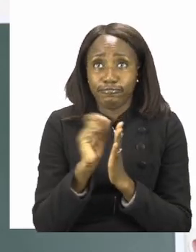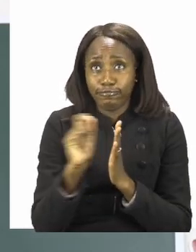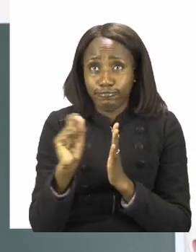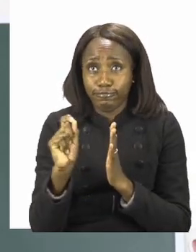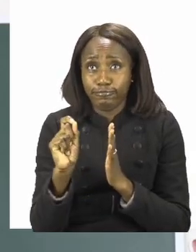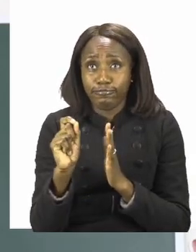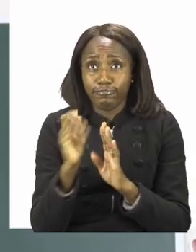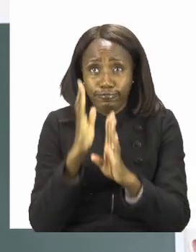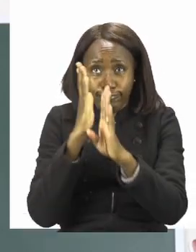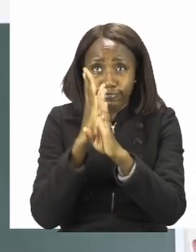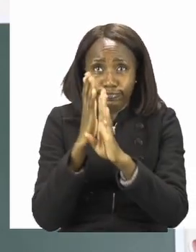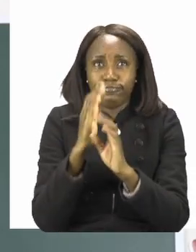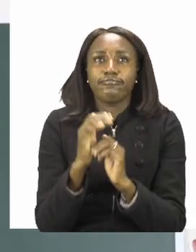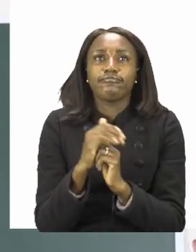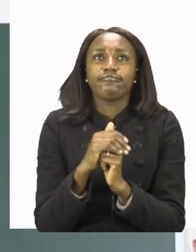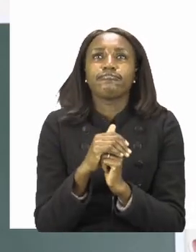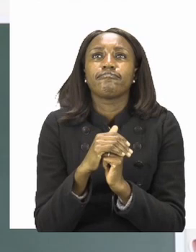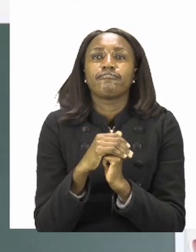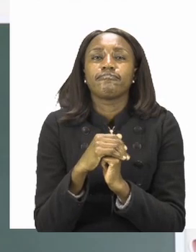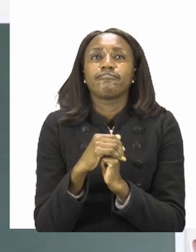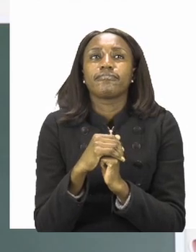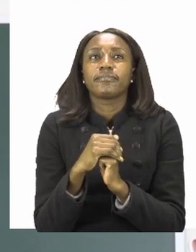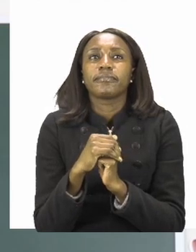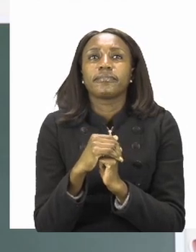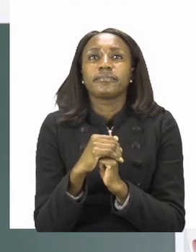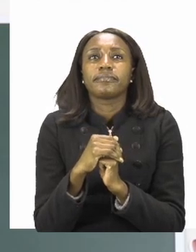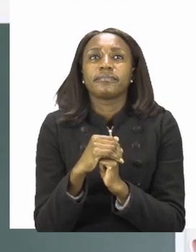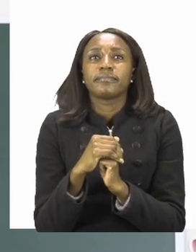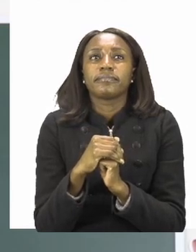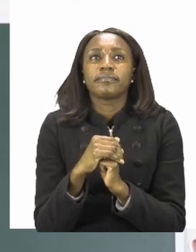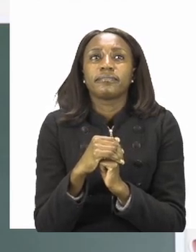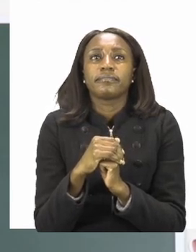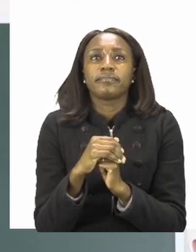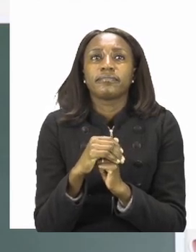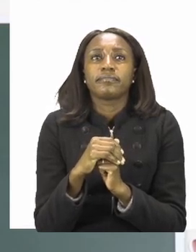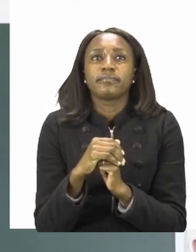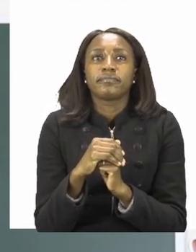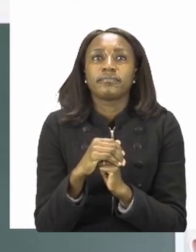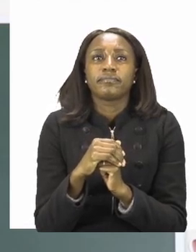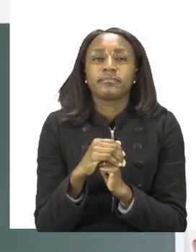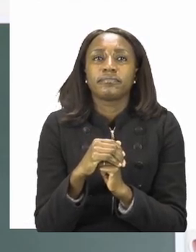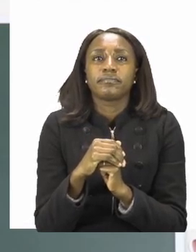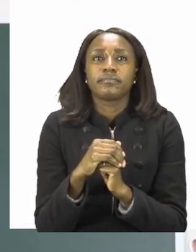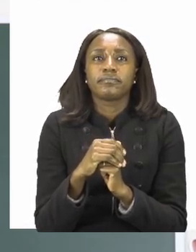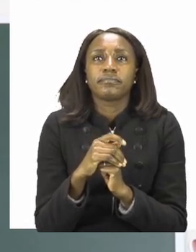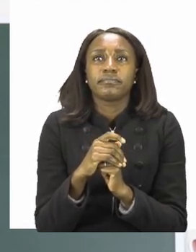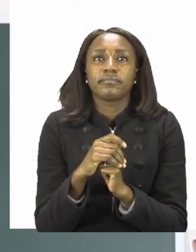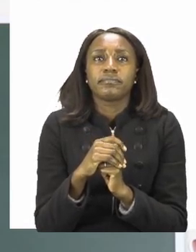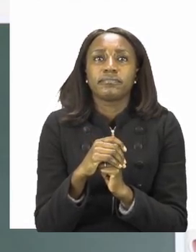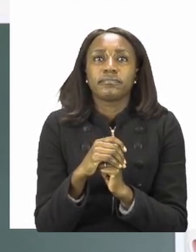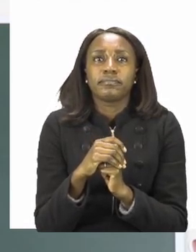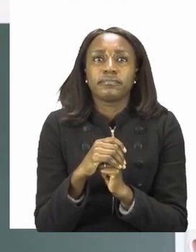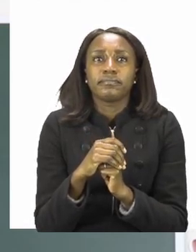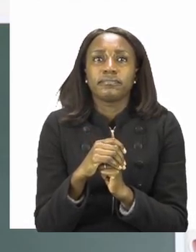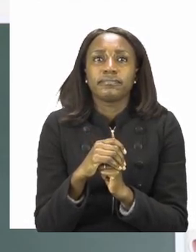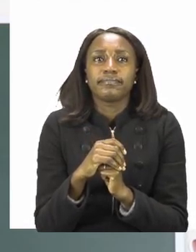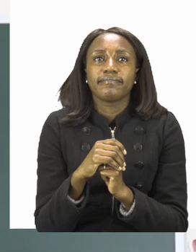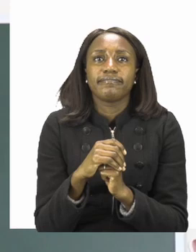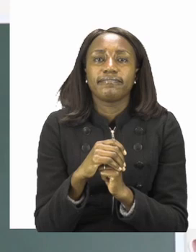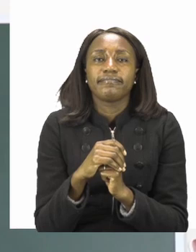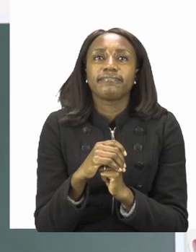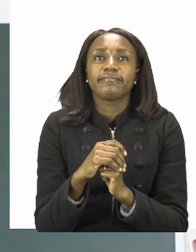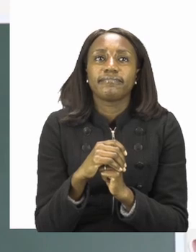because 7 likes his feet in front of him. So you go across and